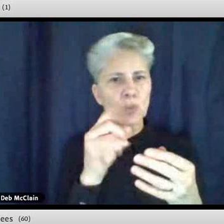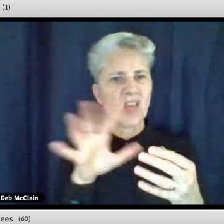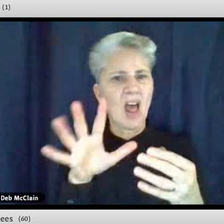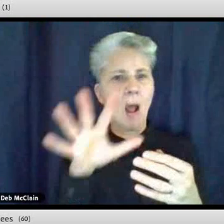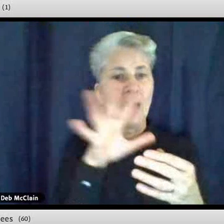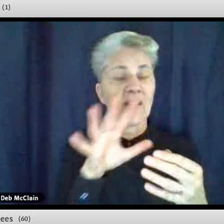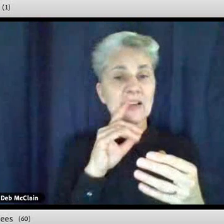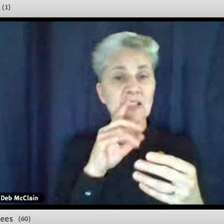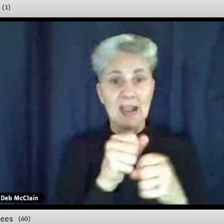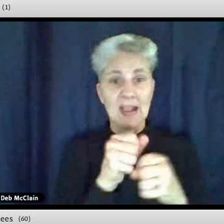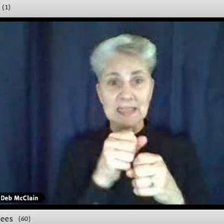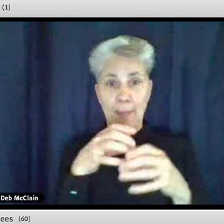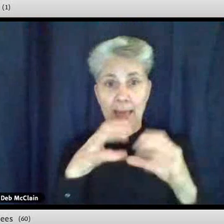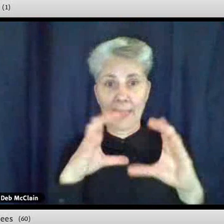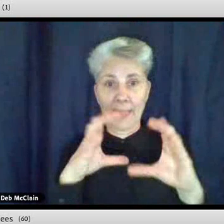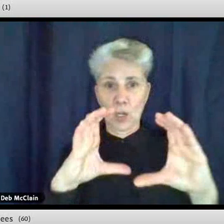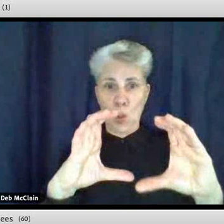on